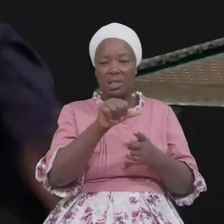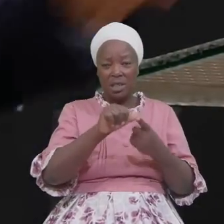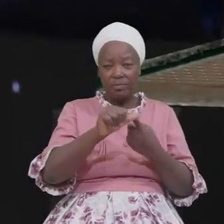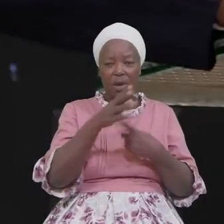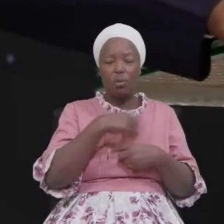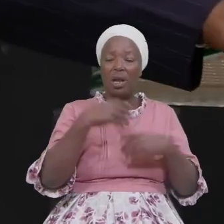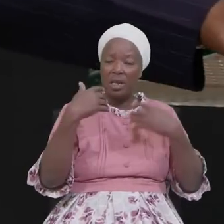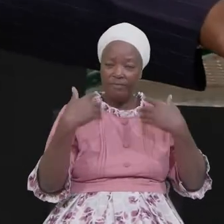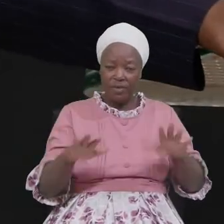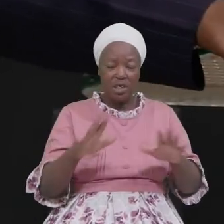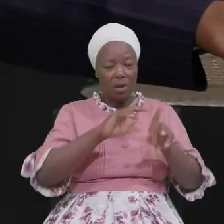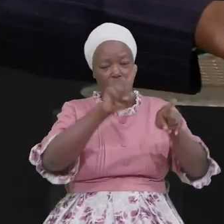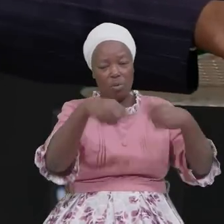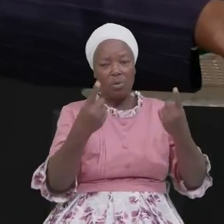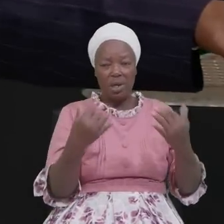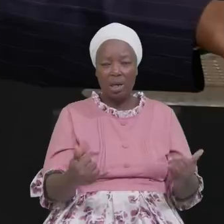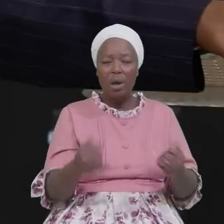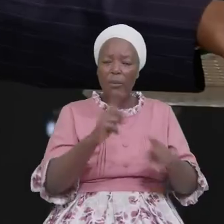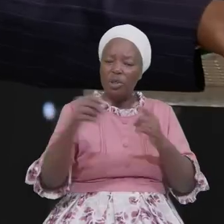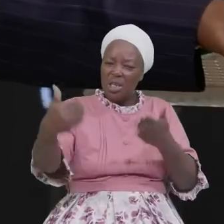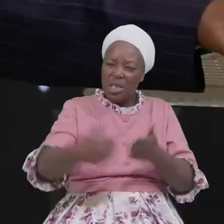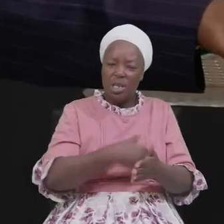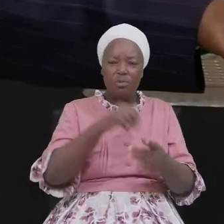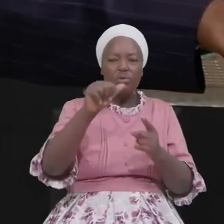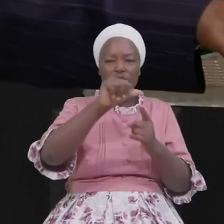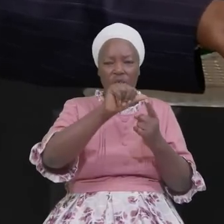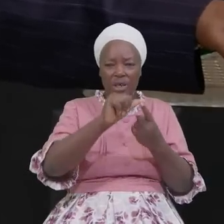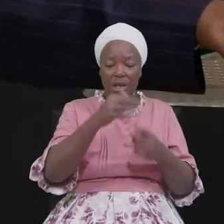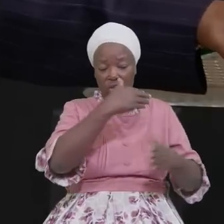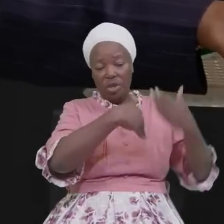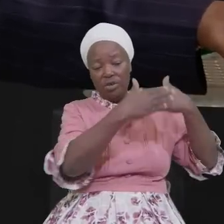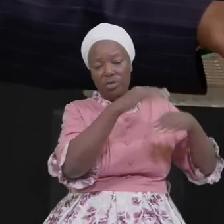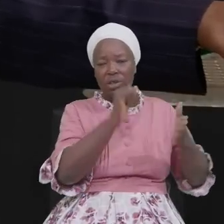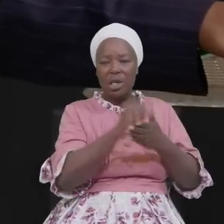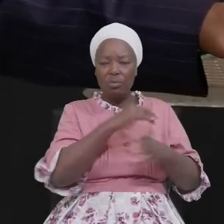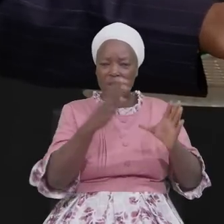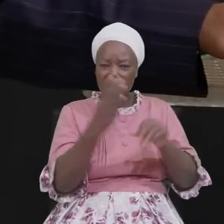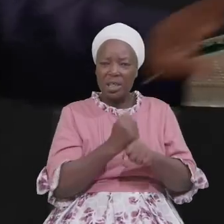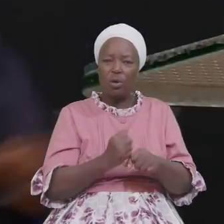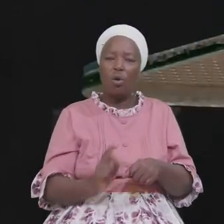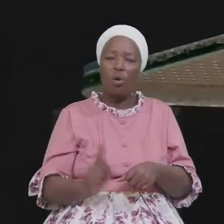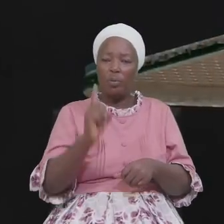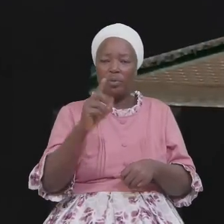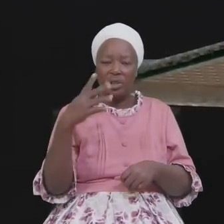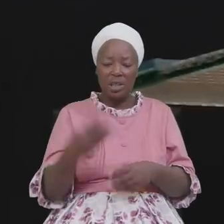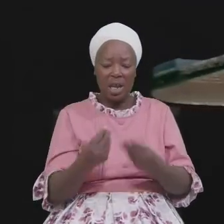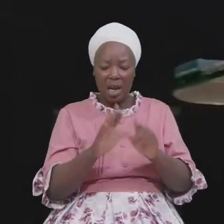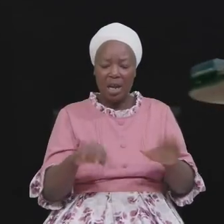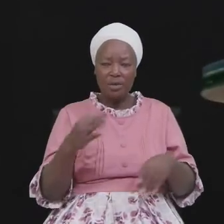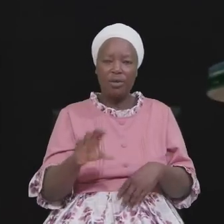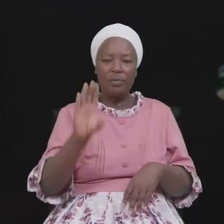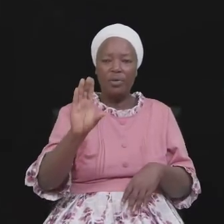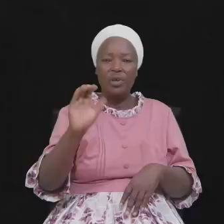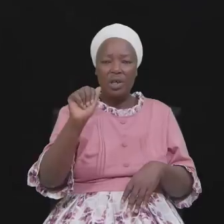new generation that will take Jericho, that will take the land of Canaan, they had not